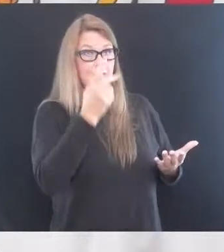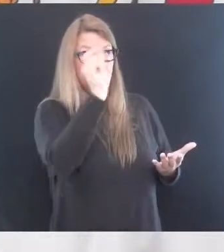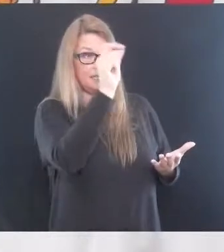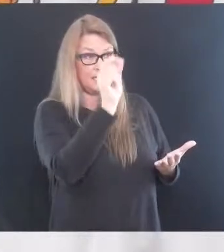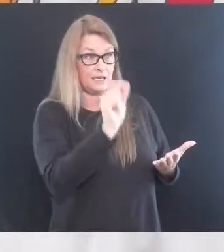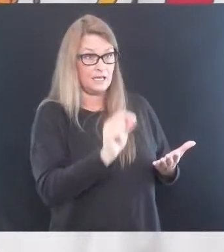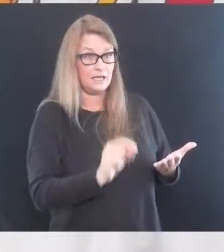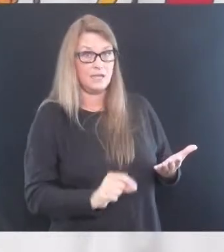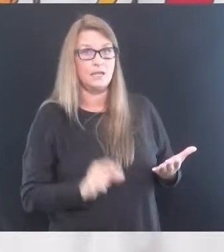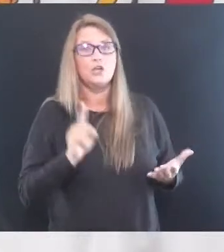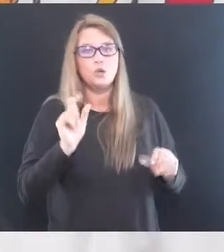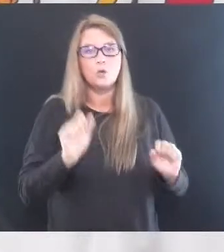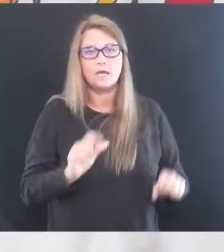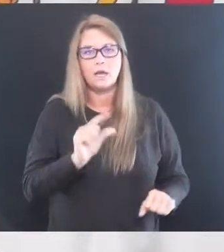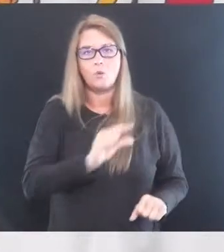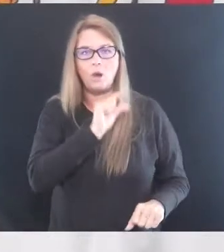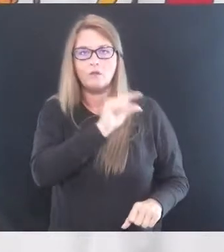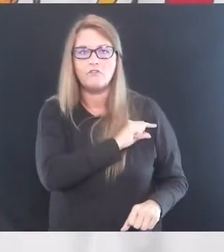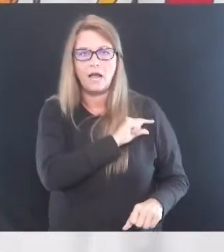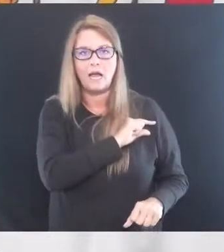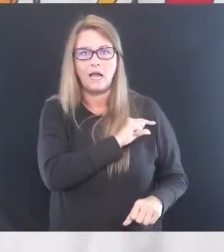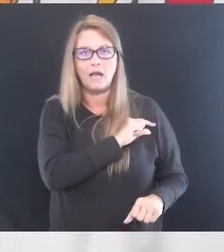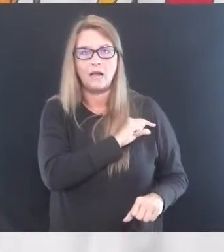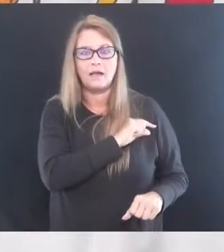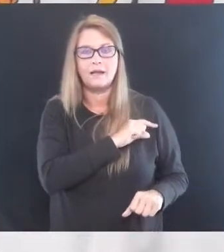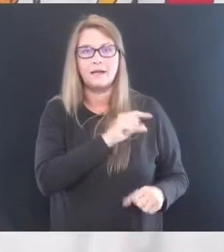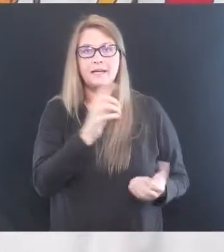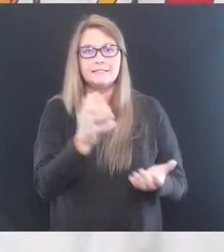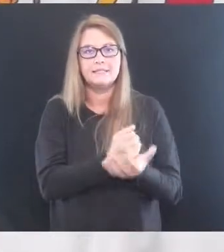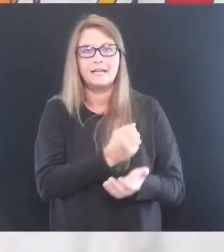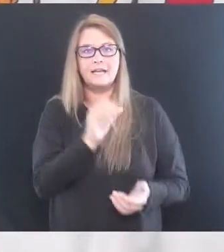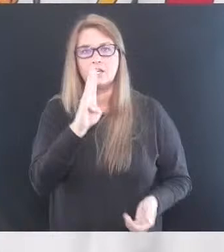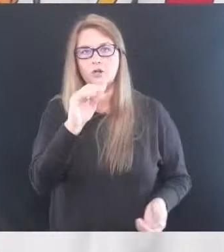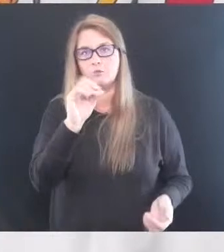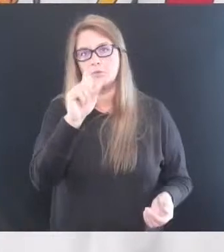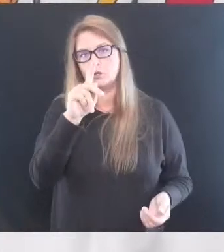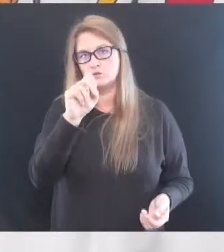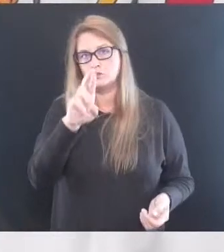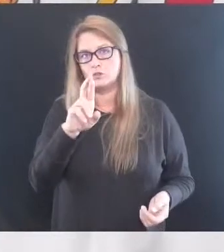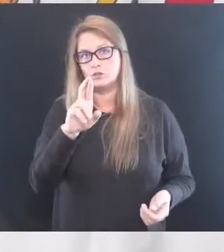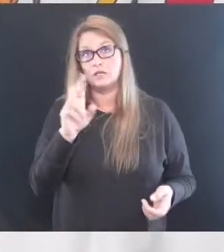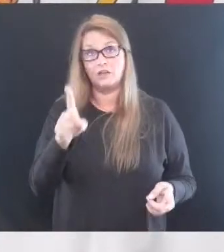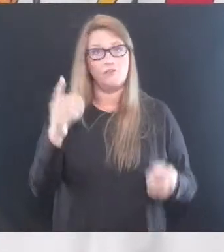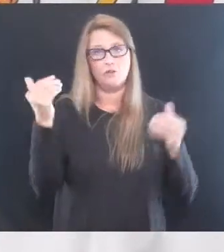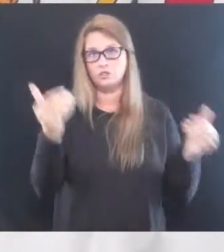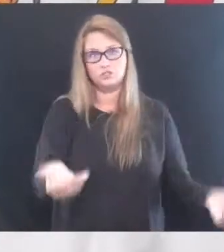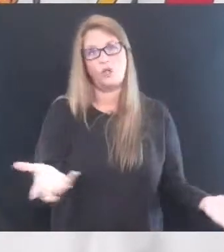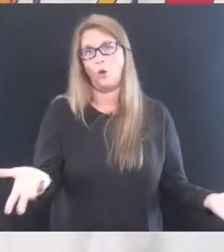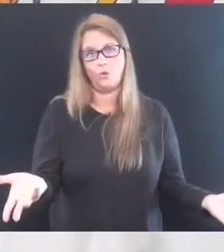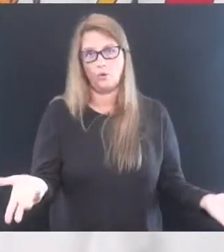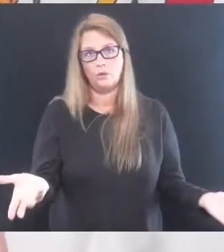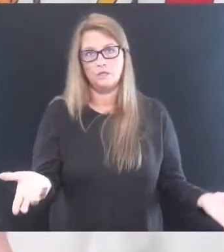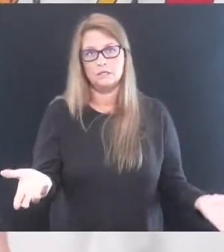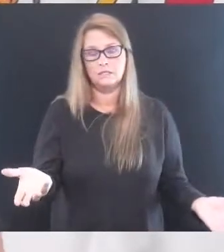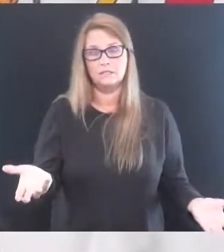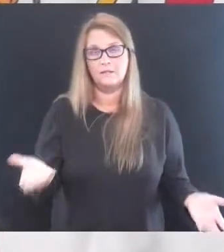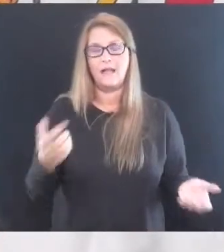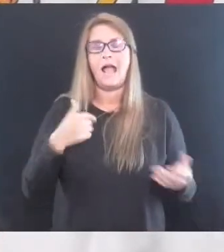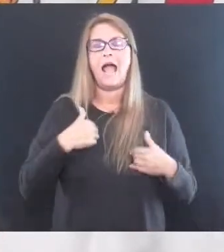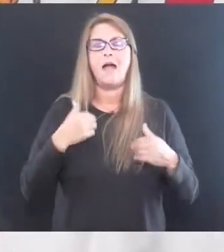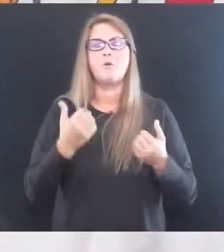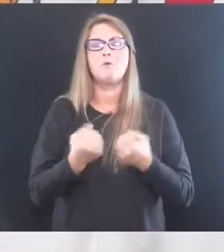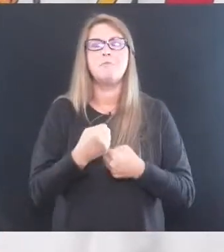qualify in some form to get your booster shot if you'll just go. I would say to you, and I'll make it